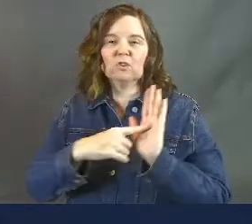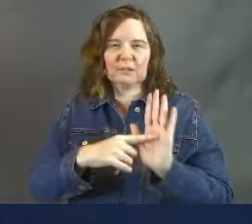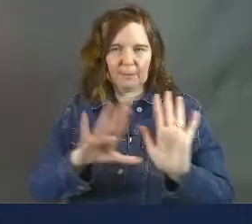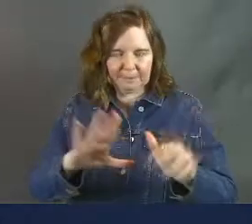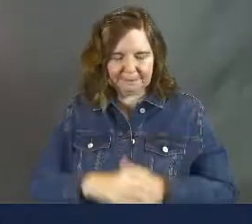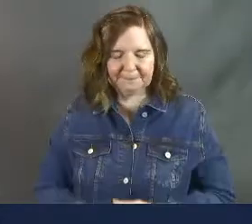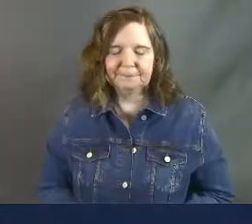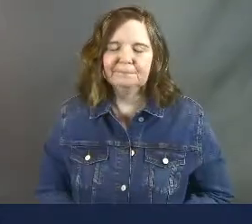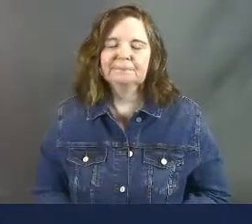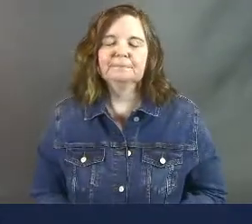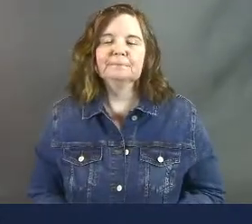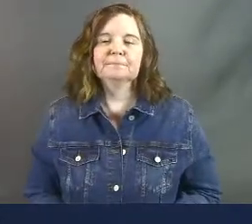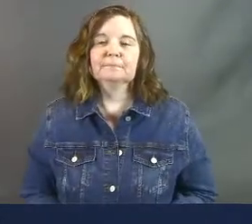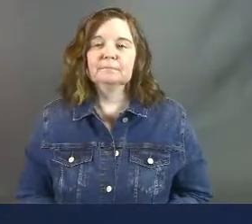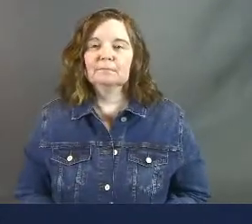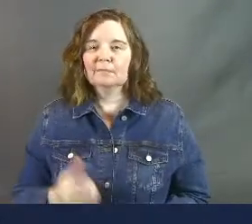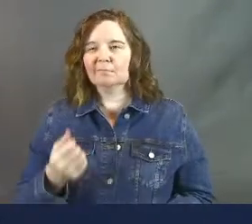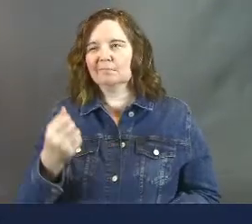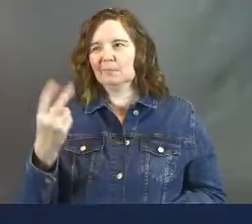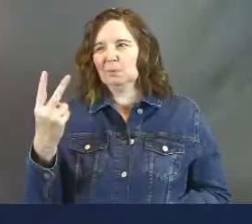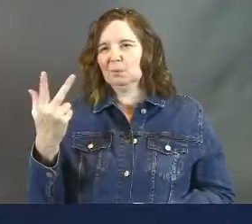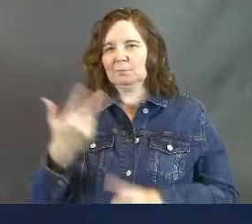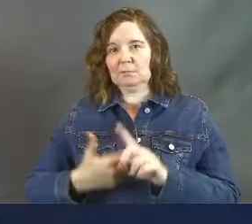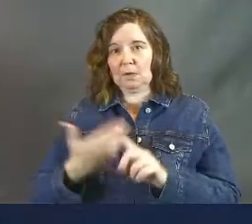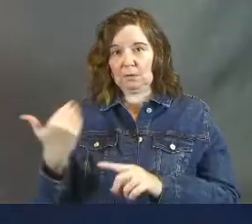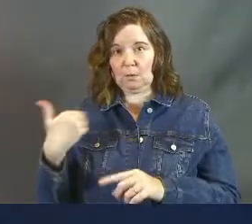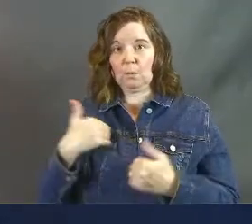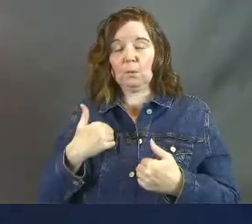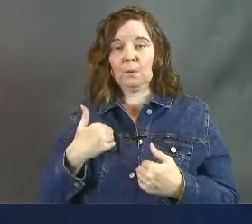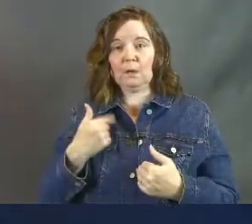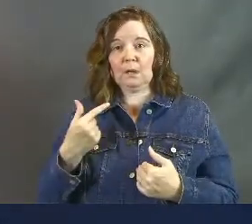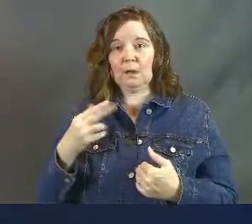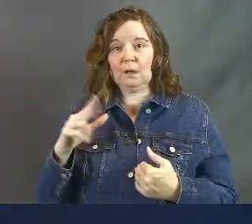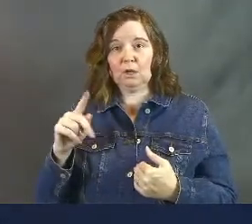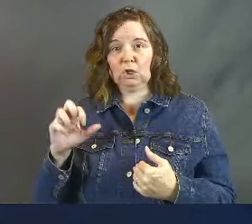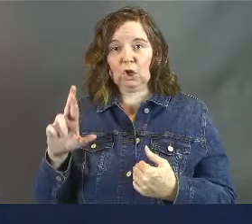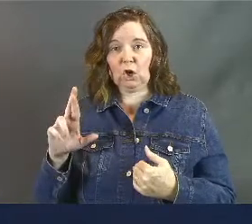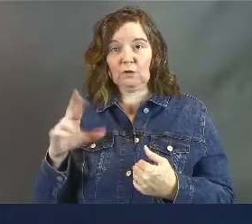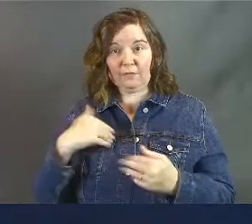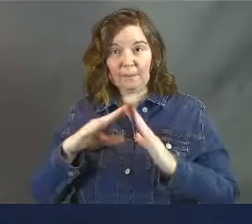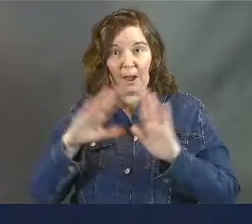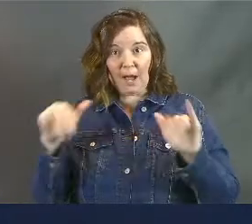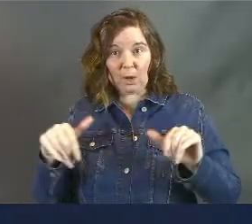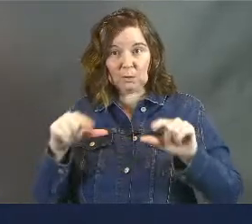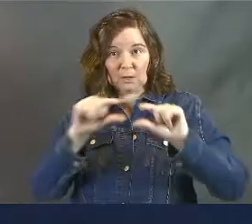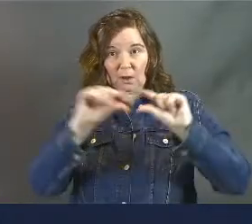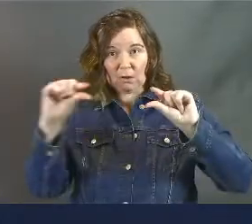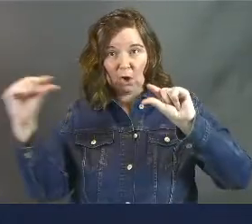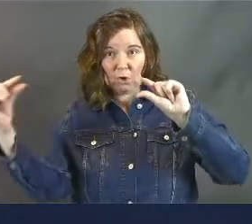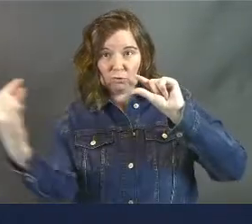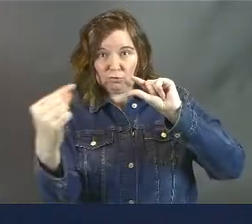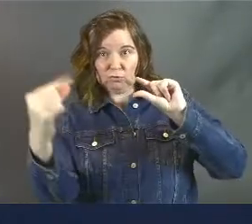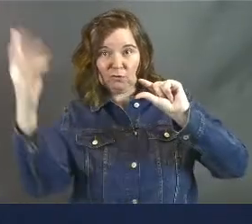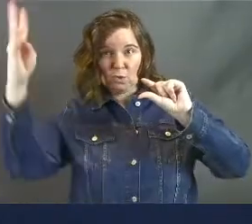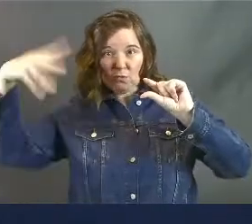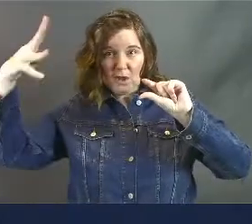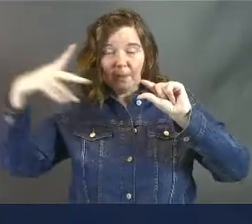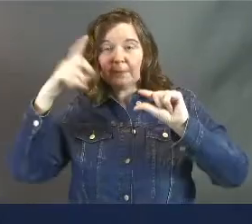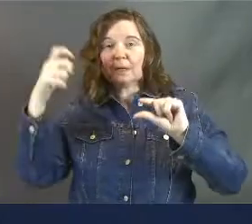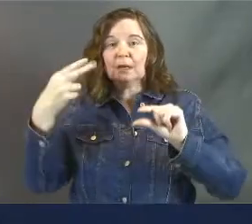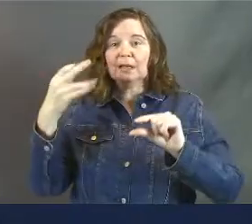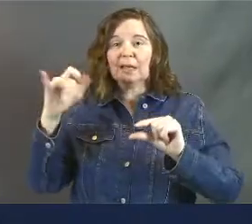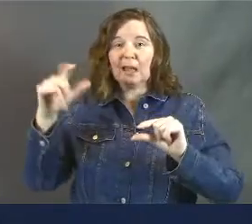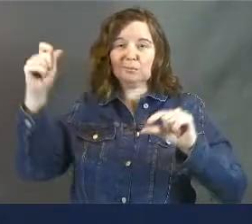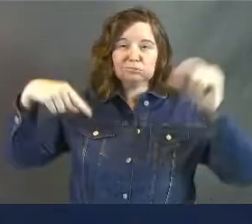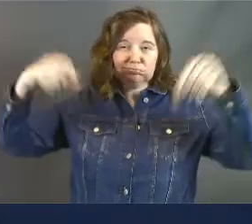example. A couple months ago, we had a gutter crew come out and replace all the gutters on our house because we had had a hailstorm out there and